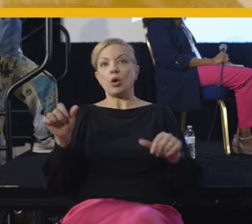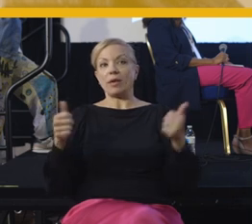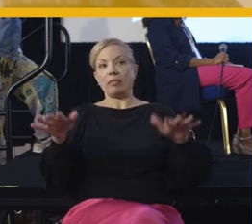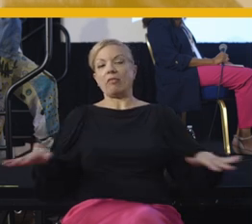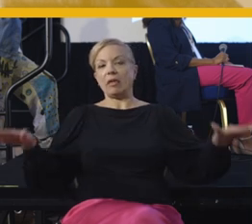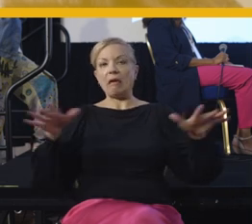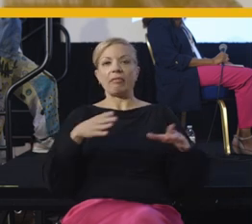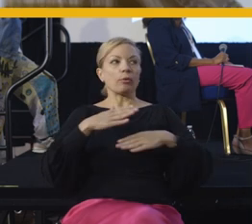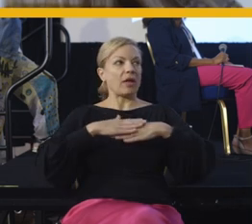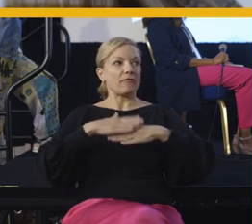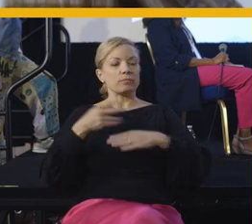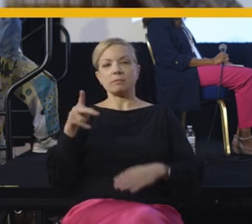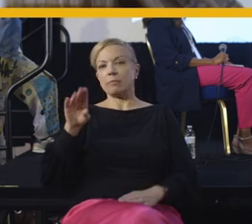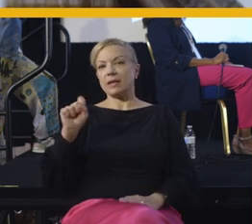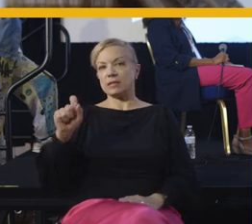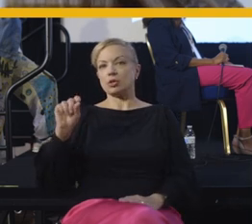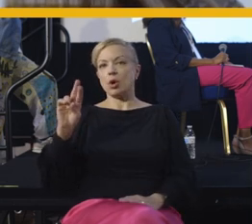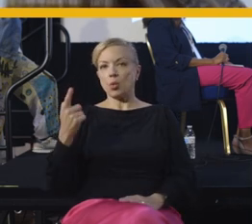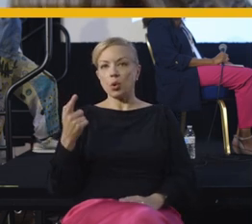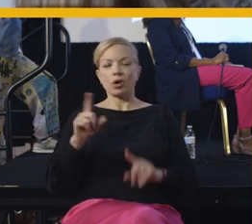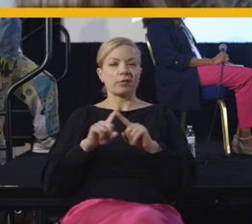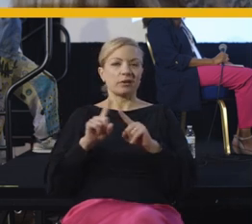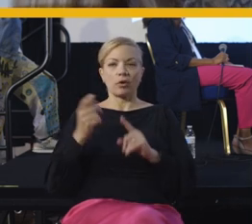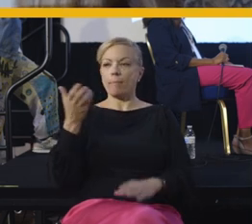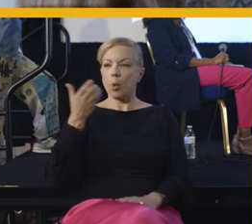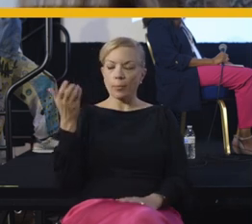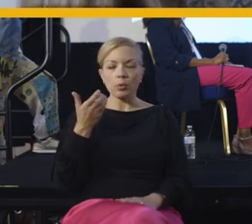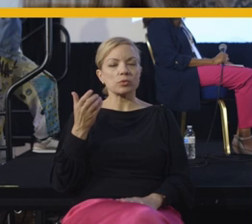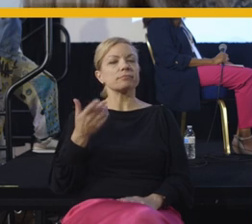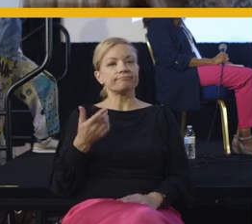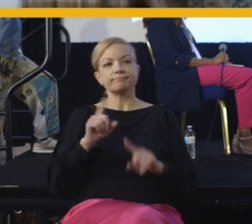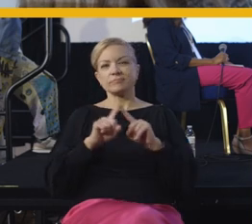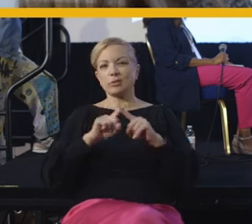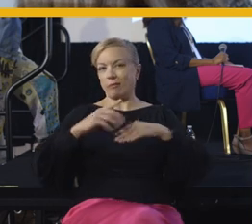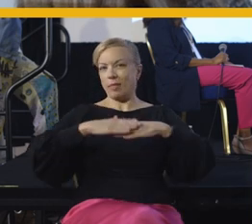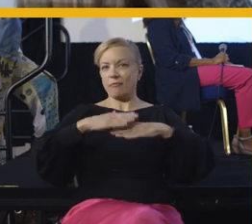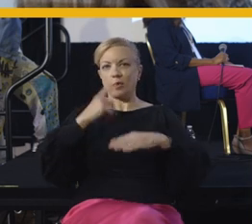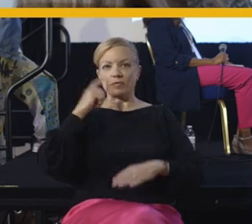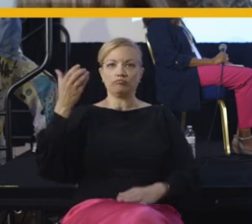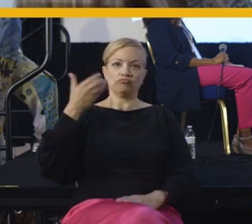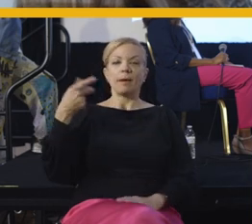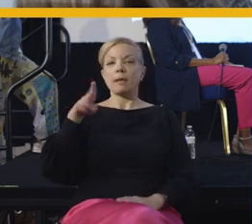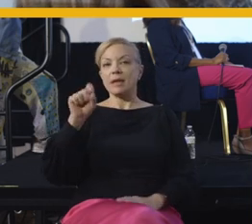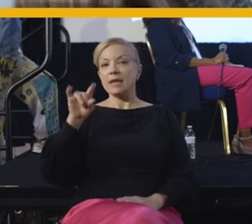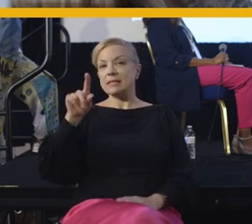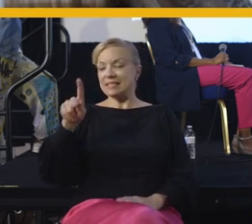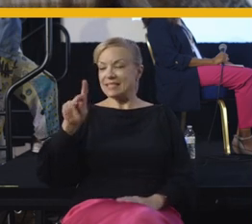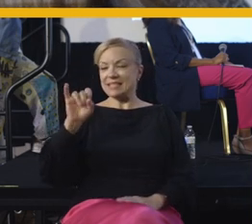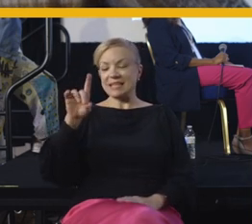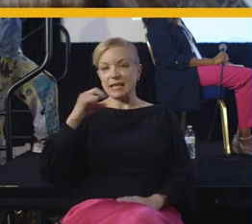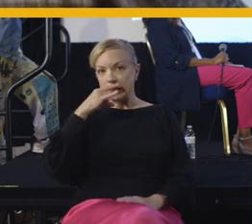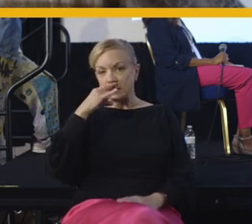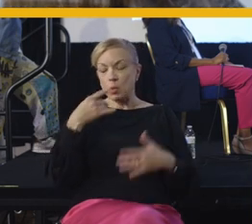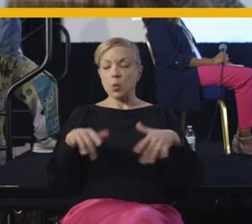spaces. PBS.org, station video portals, mobile, and other platforms here, too. I'll note that PBS Kids has a huge audience,